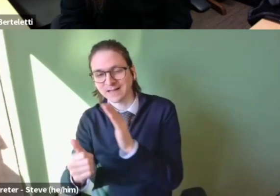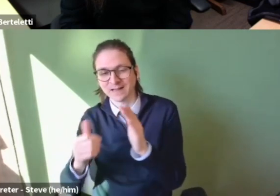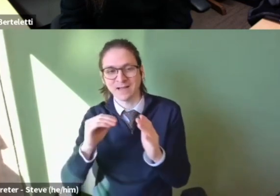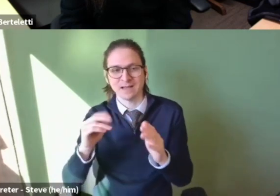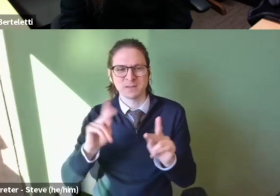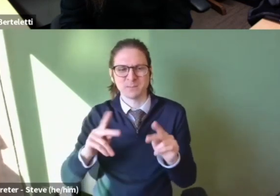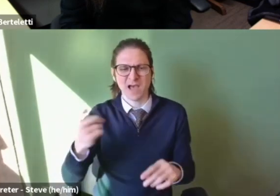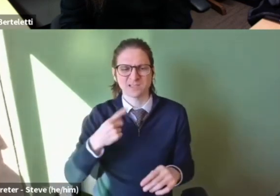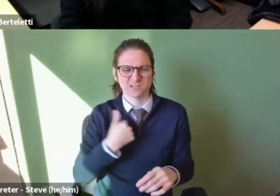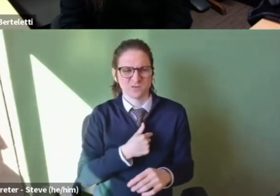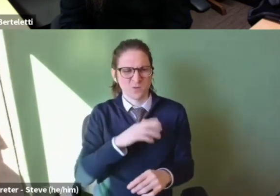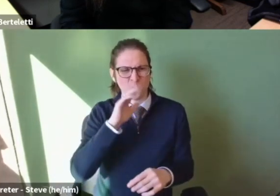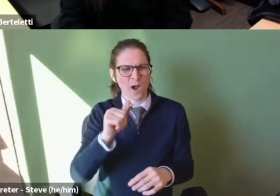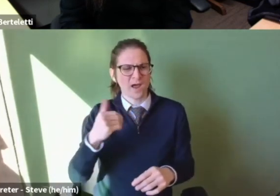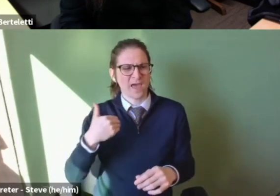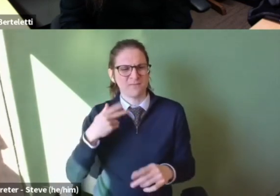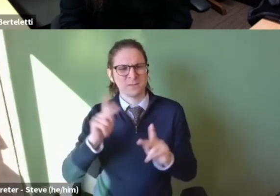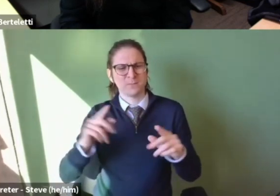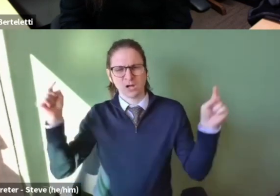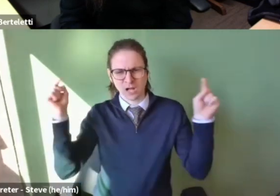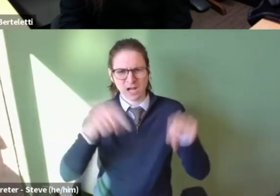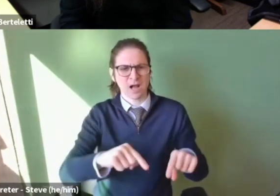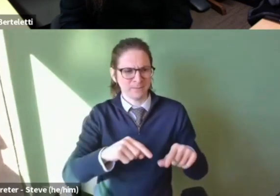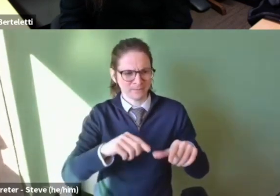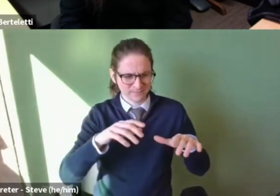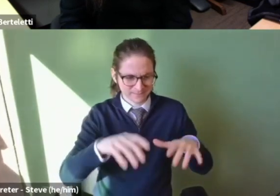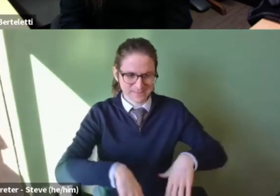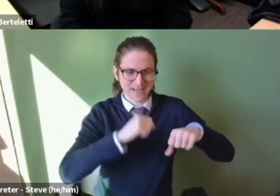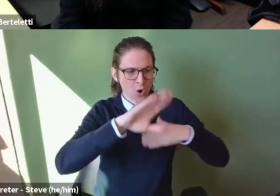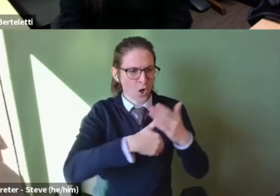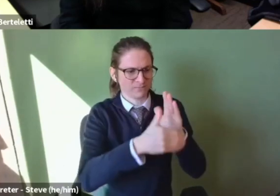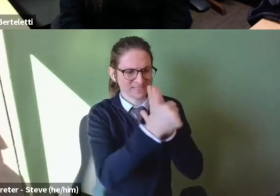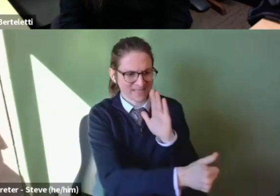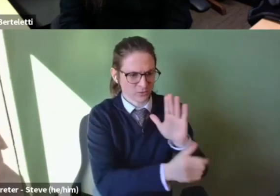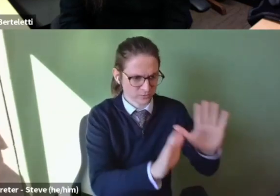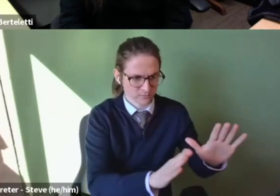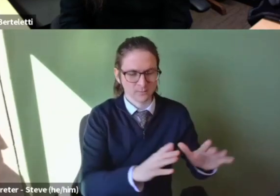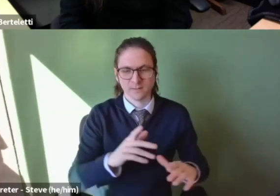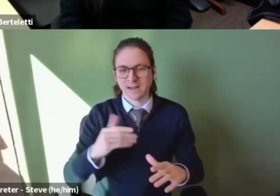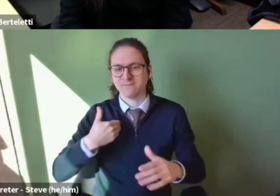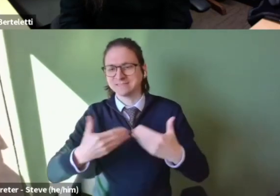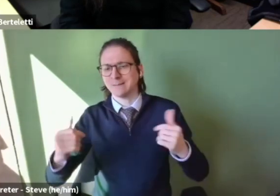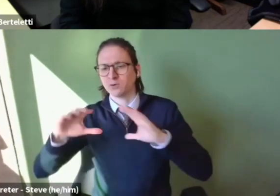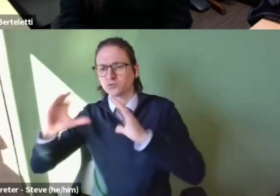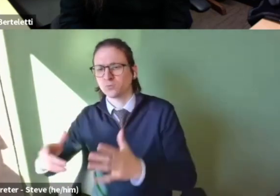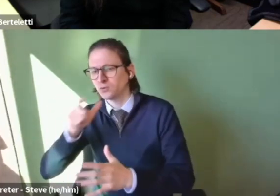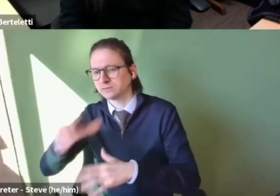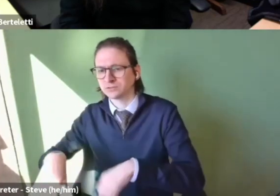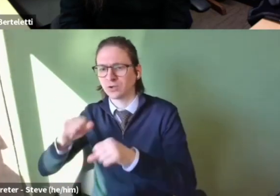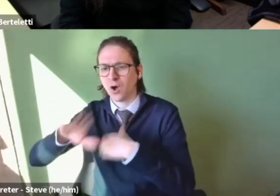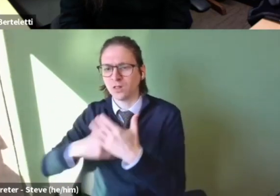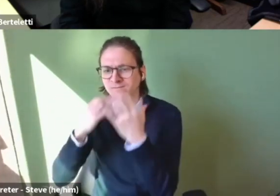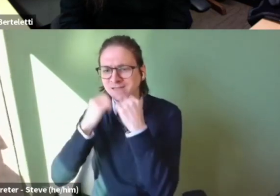just have a whole bunch of people come to the lab and do all the skill stimuli, and a whole bunch of people come to the lab and do all the virtue stimuli? And then you could compare the groups. I'm like,